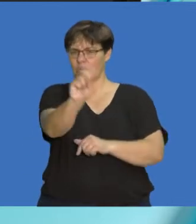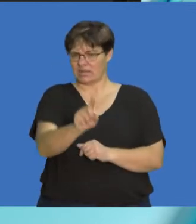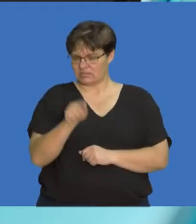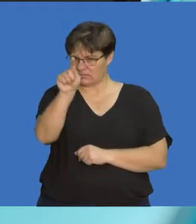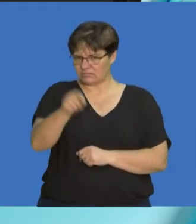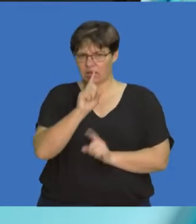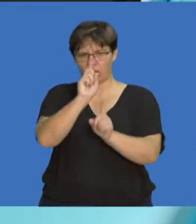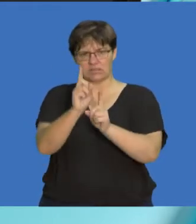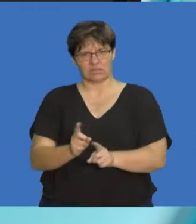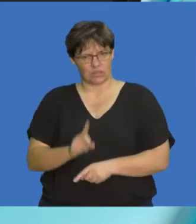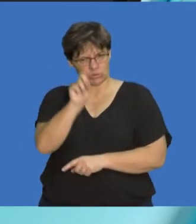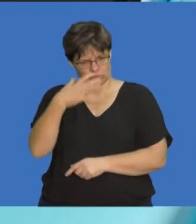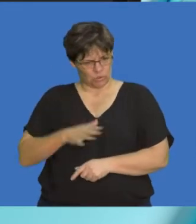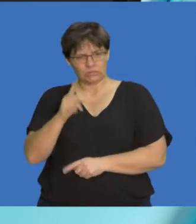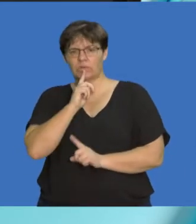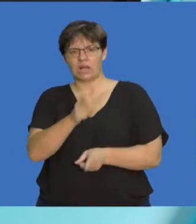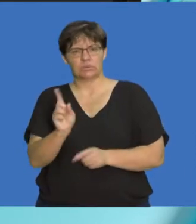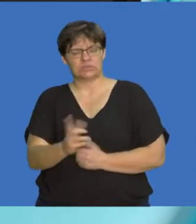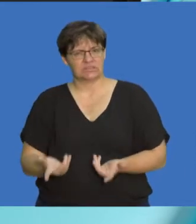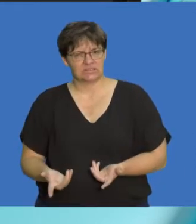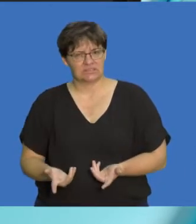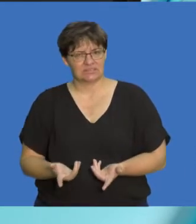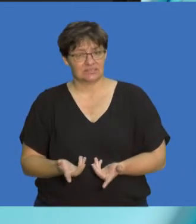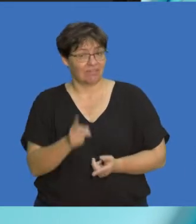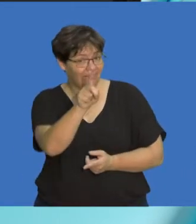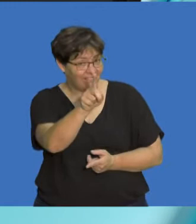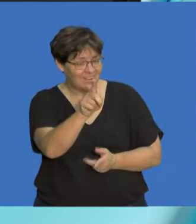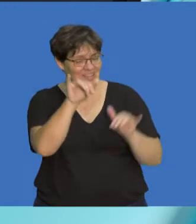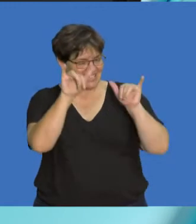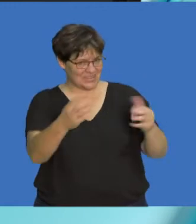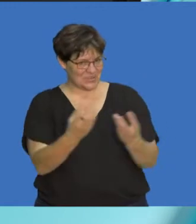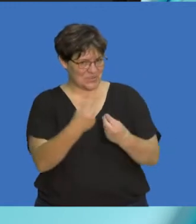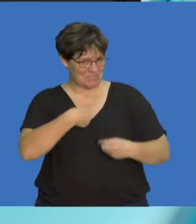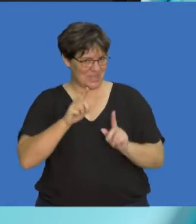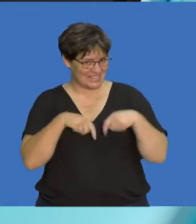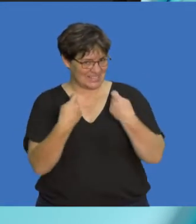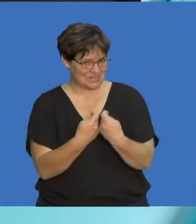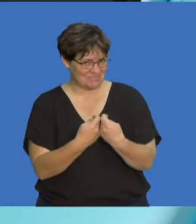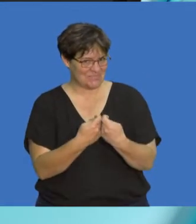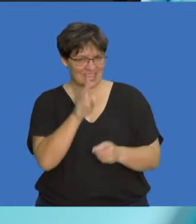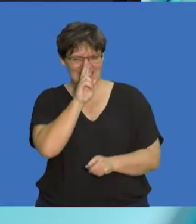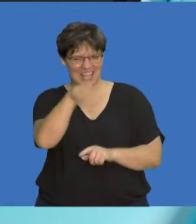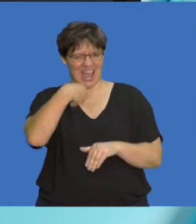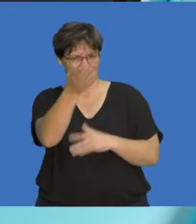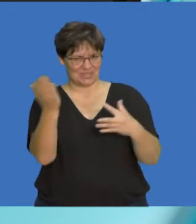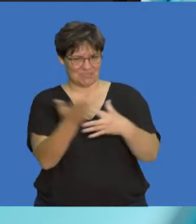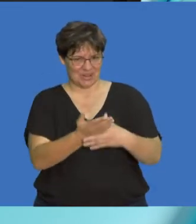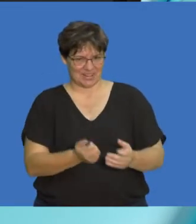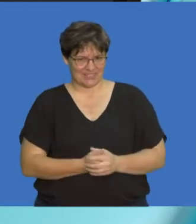don't you? So, the place to be with Ashraf Patel and the crew. We'll see you just after the break.